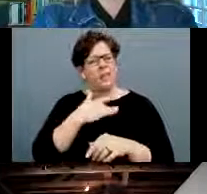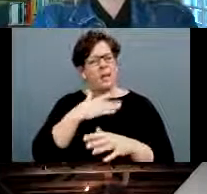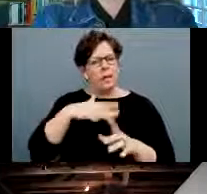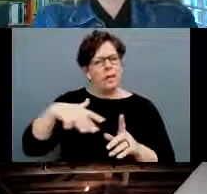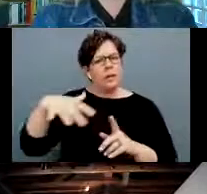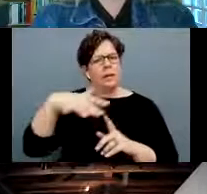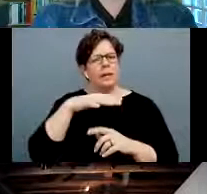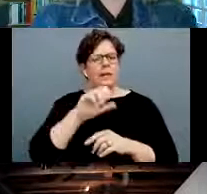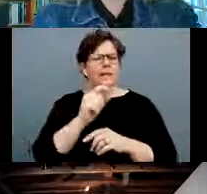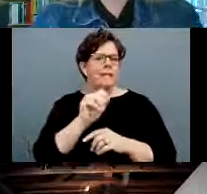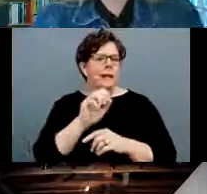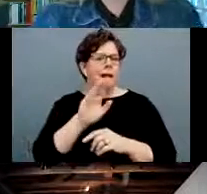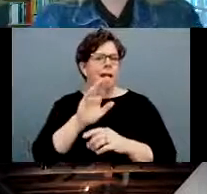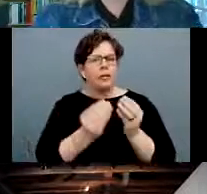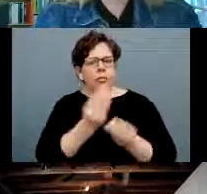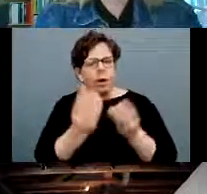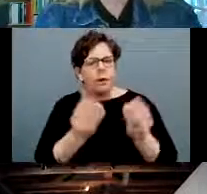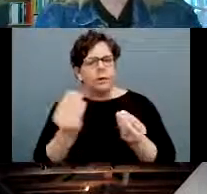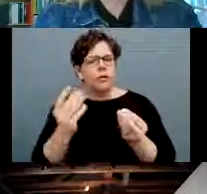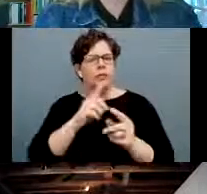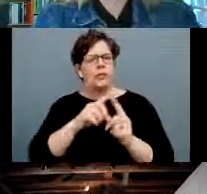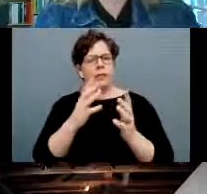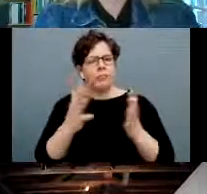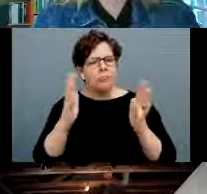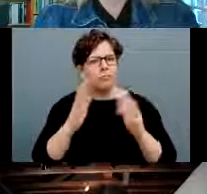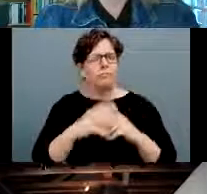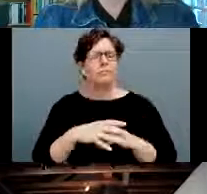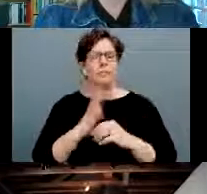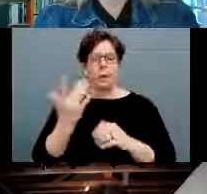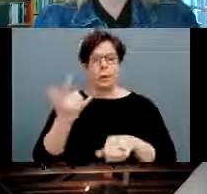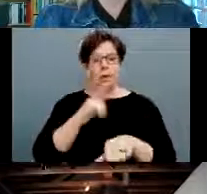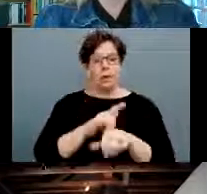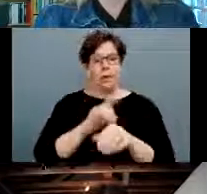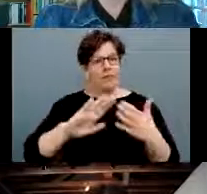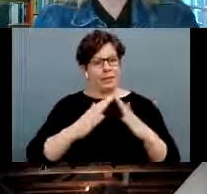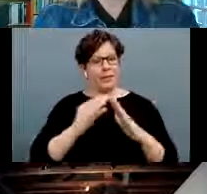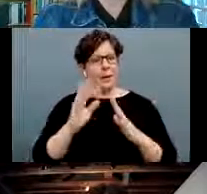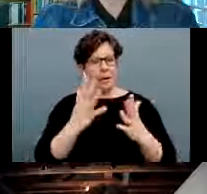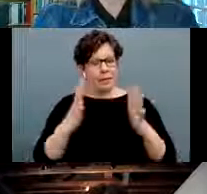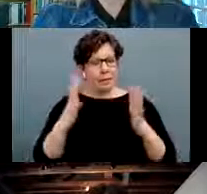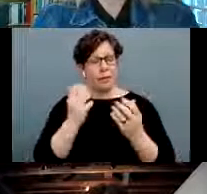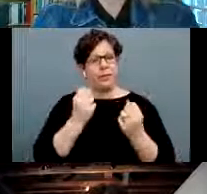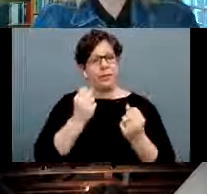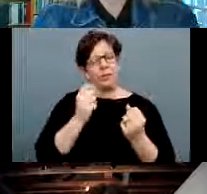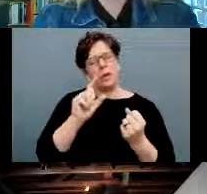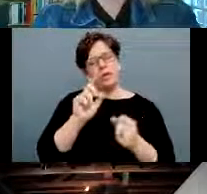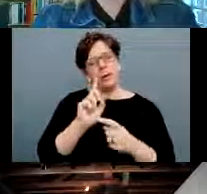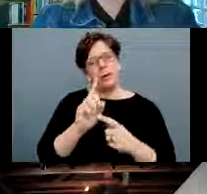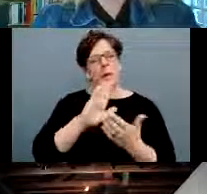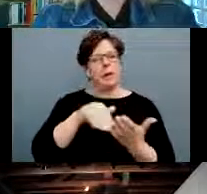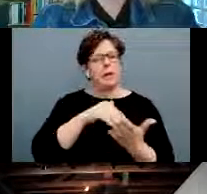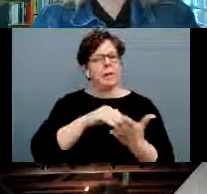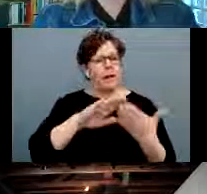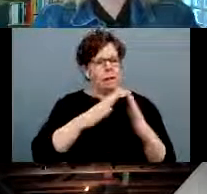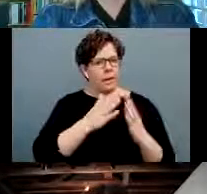sagebrush and basalt. Once you land in the city of trees, you'll drive 20 minutes through downtown, then quickly move into a